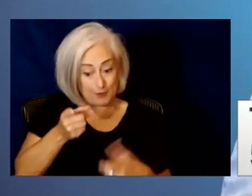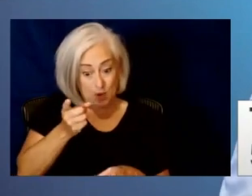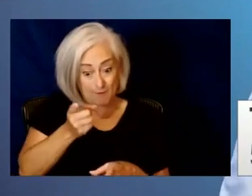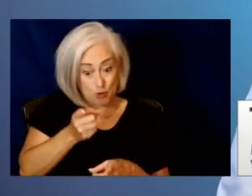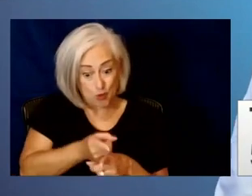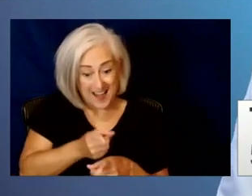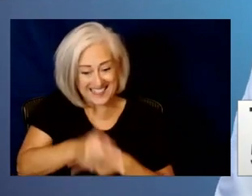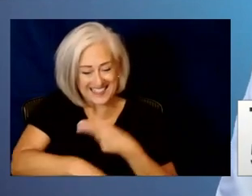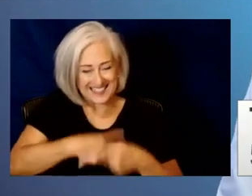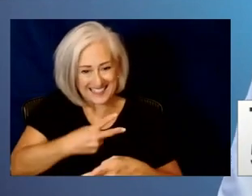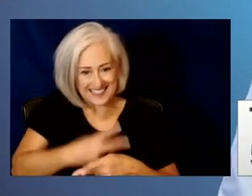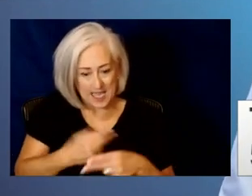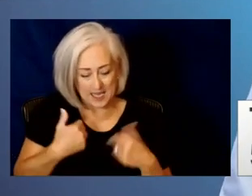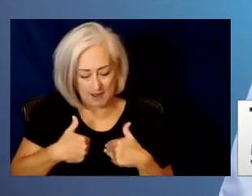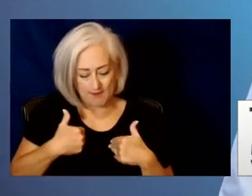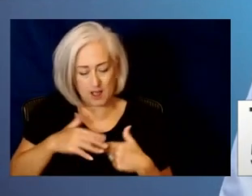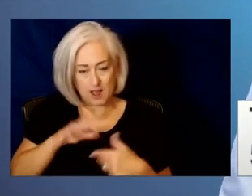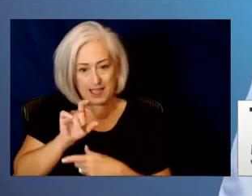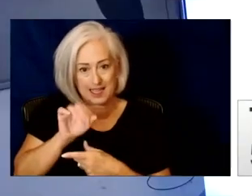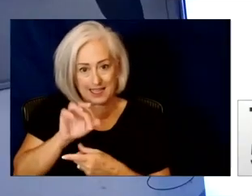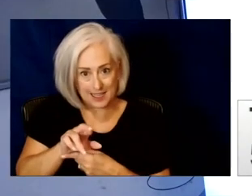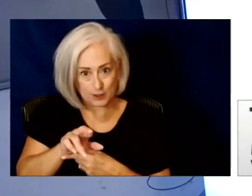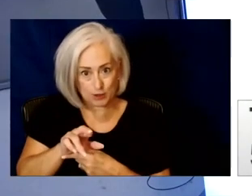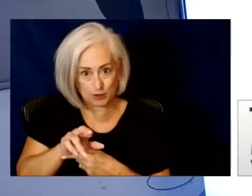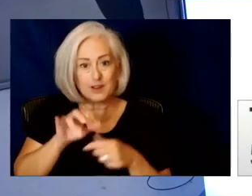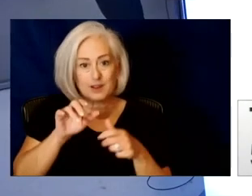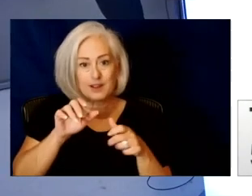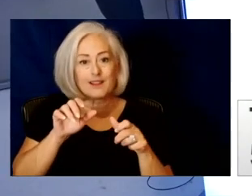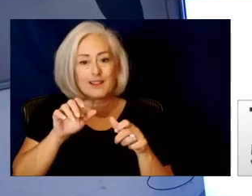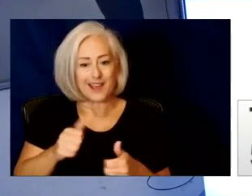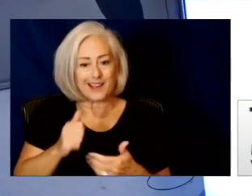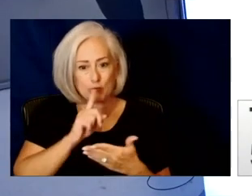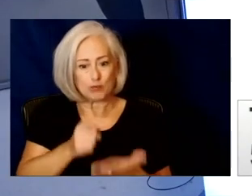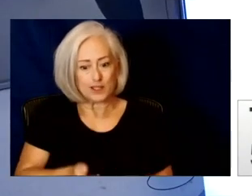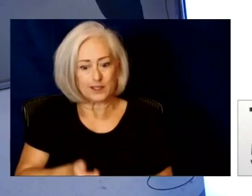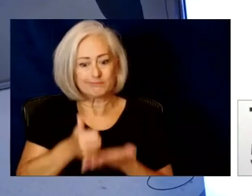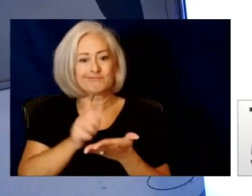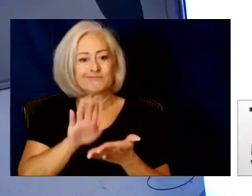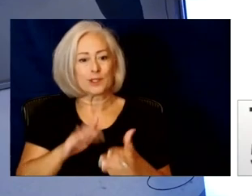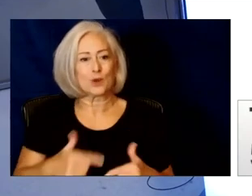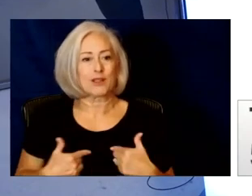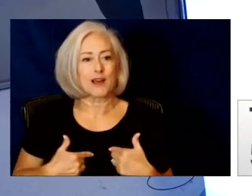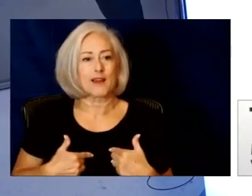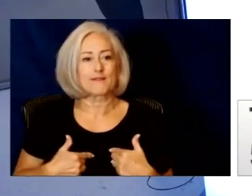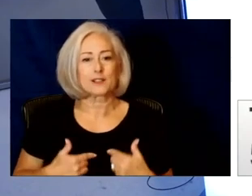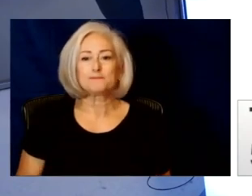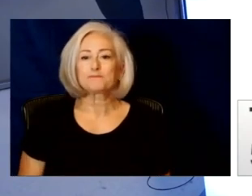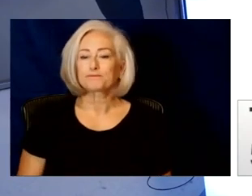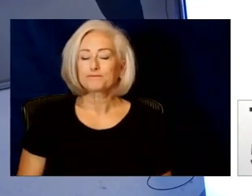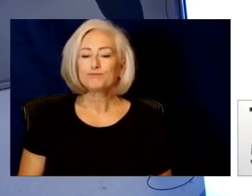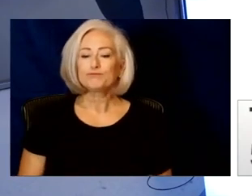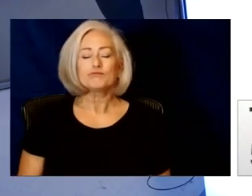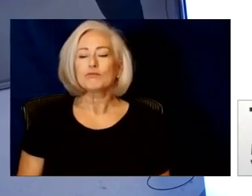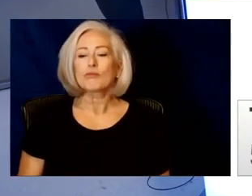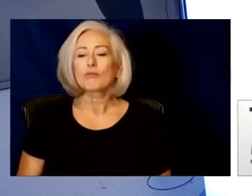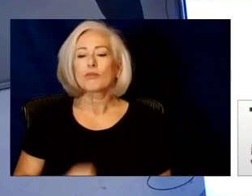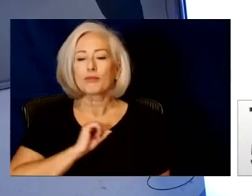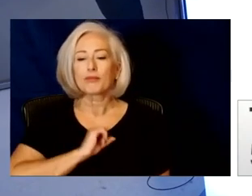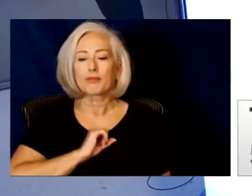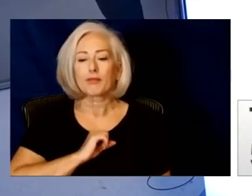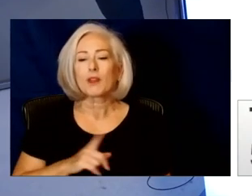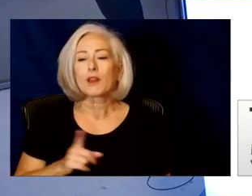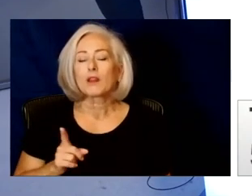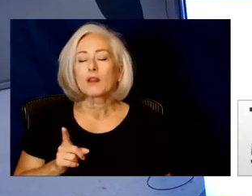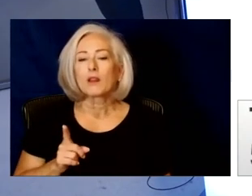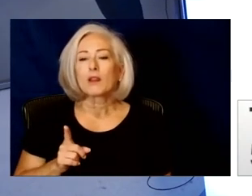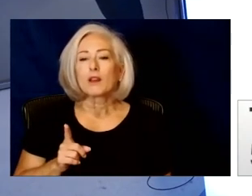can really change your outlook in life. Well, I'm sorry, go ahead. Yes. I was going to say, as a person who has lost, or I